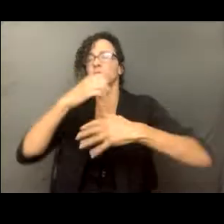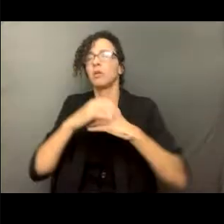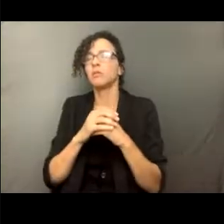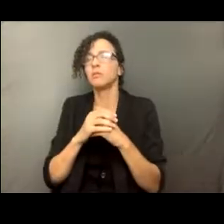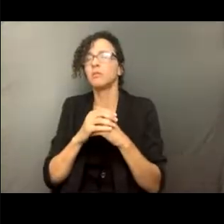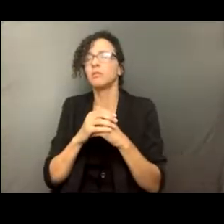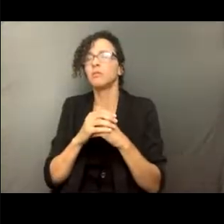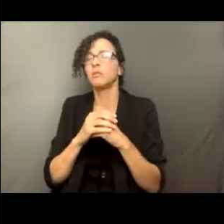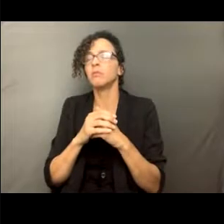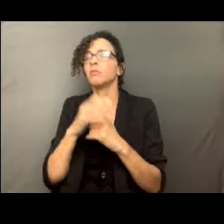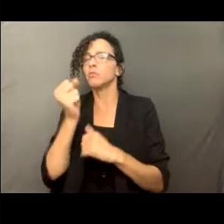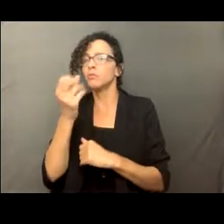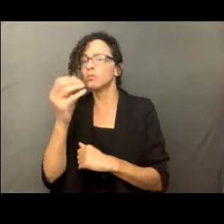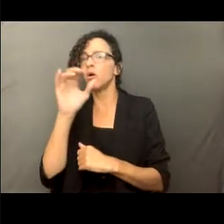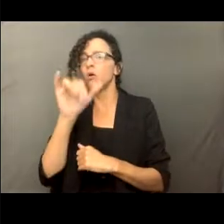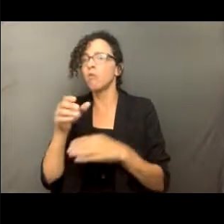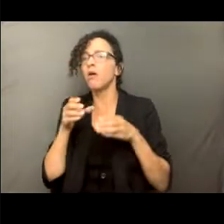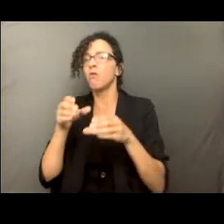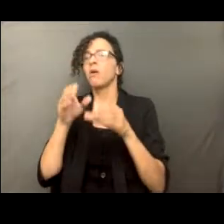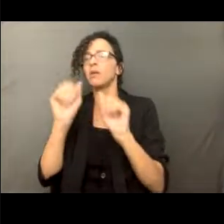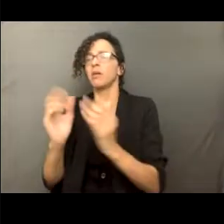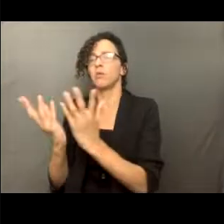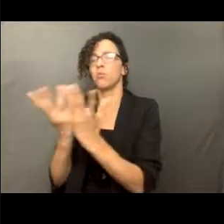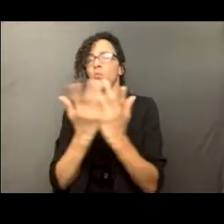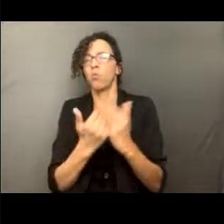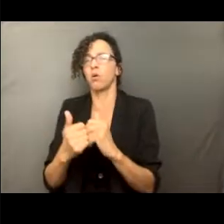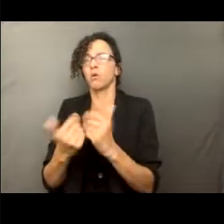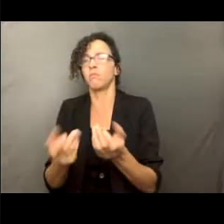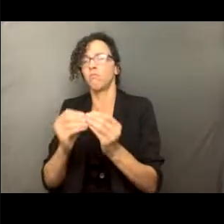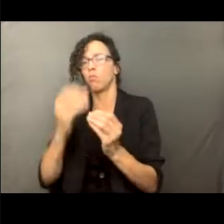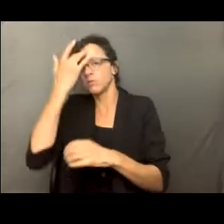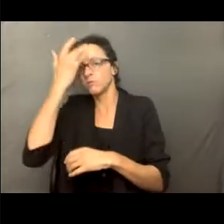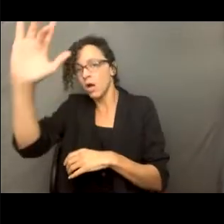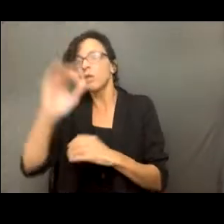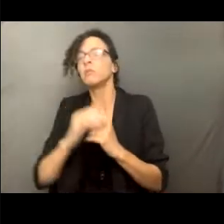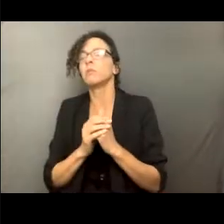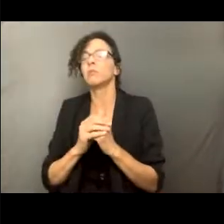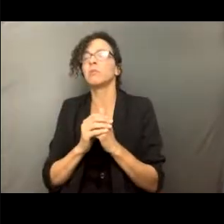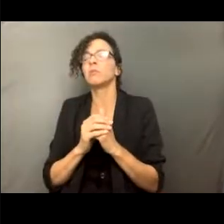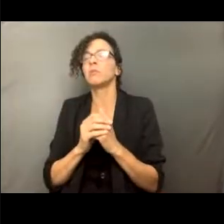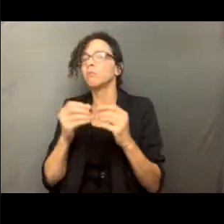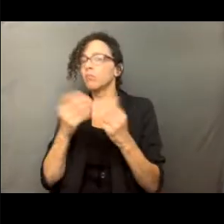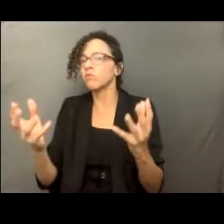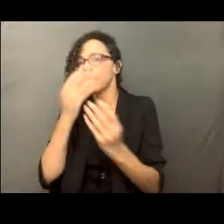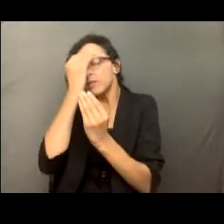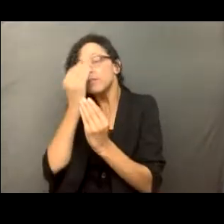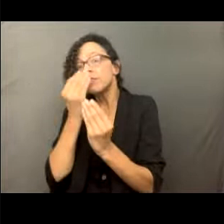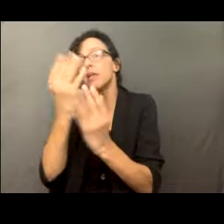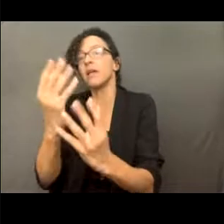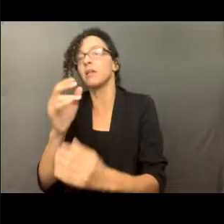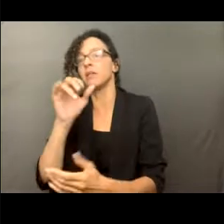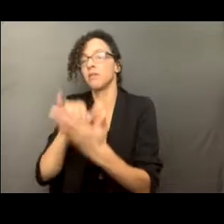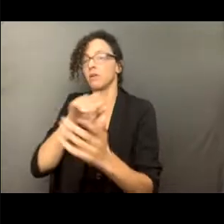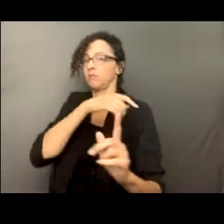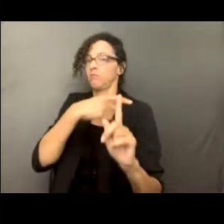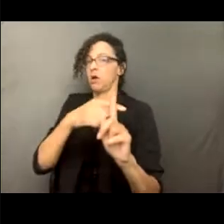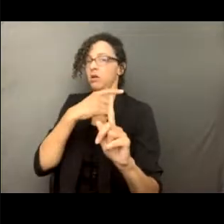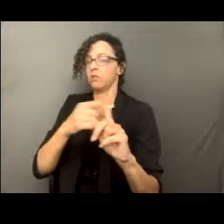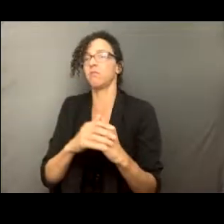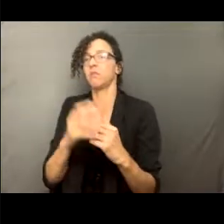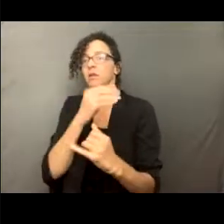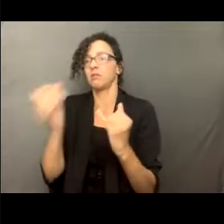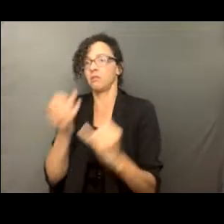and provide data that's really positive? And on the last note, I just want to know, is there a reward for solving